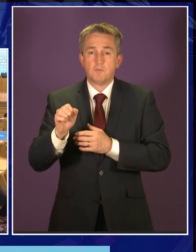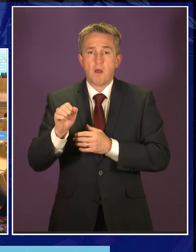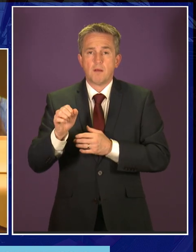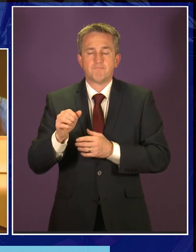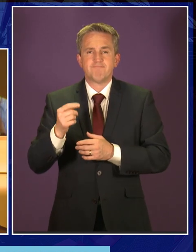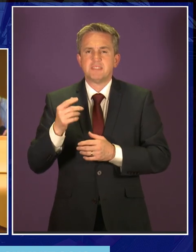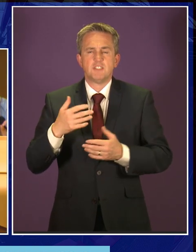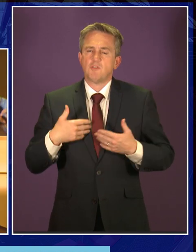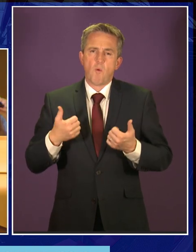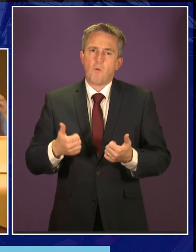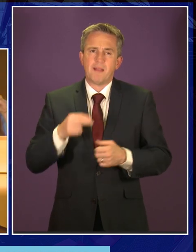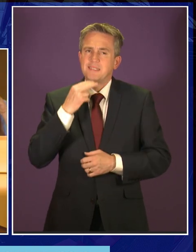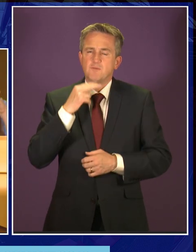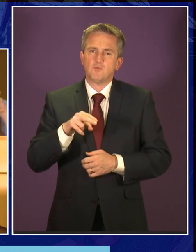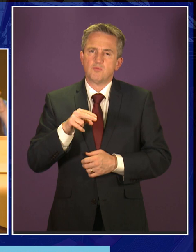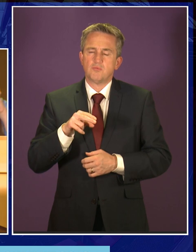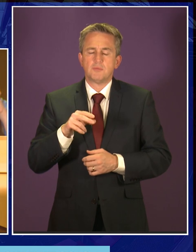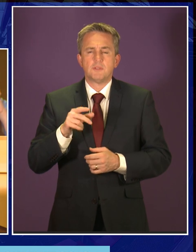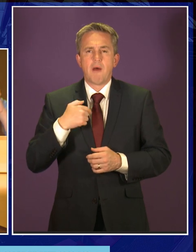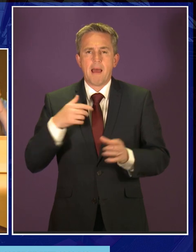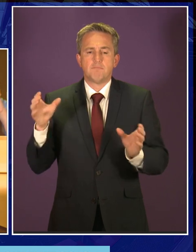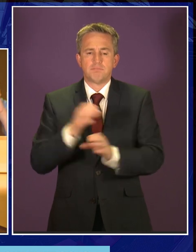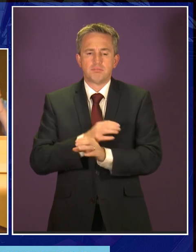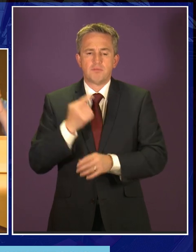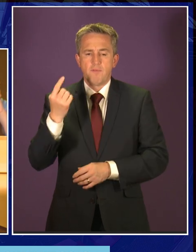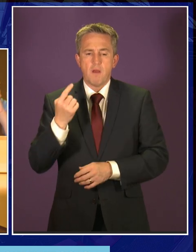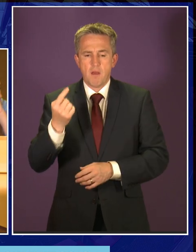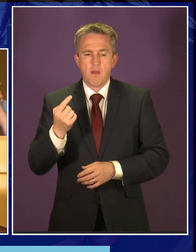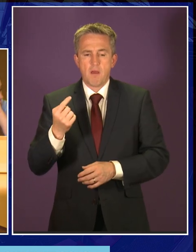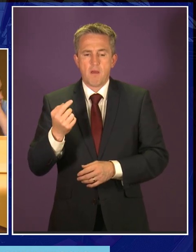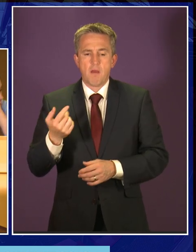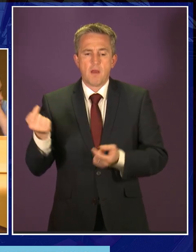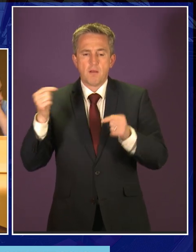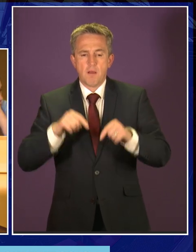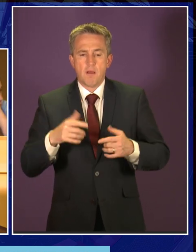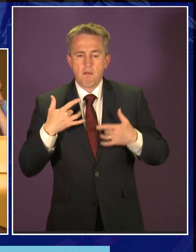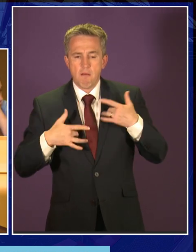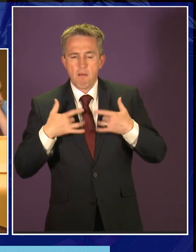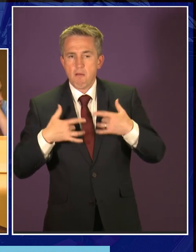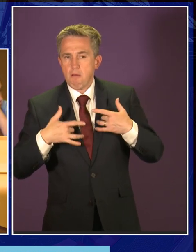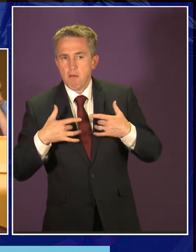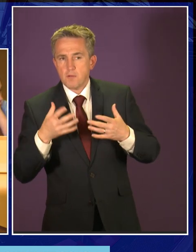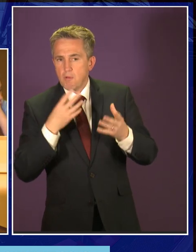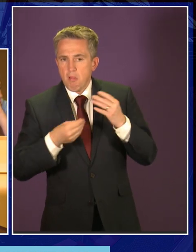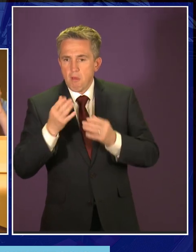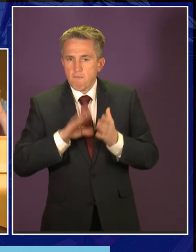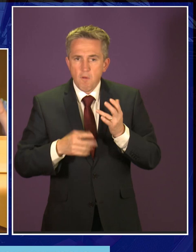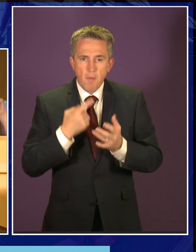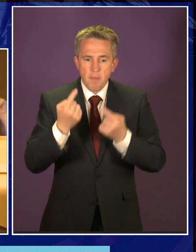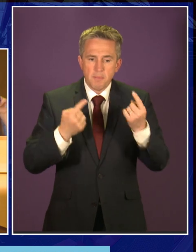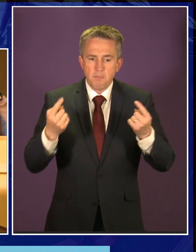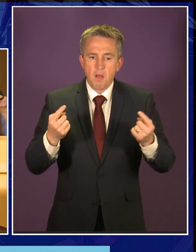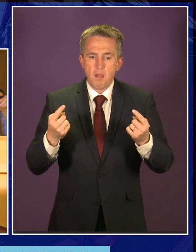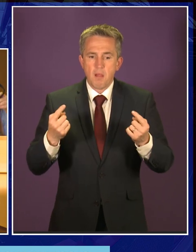She's not feeling well this afternoon. It was an eye-opener to hear colleagues from other countries reflecting on the importance of